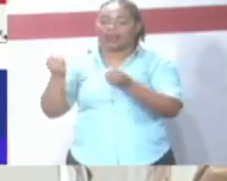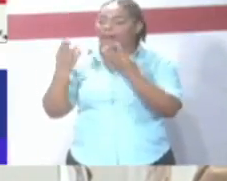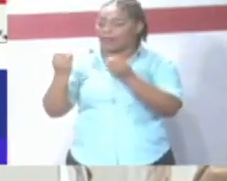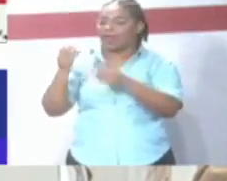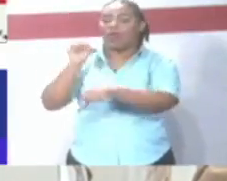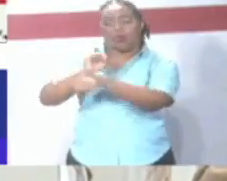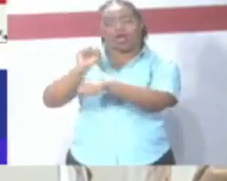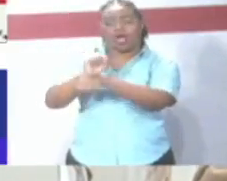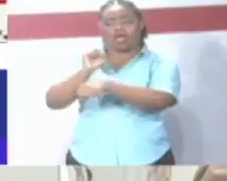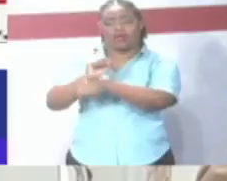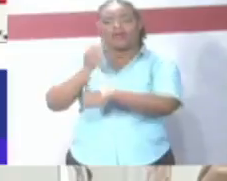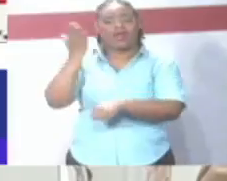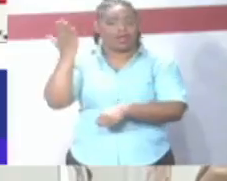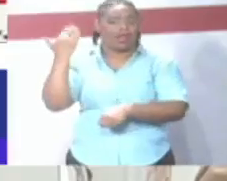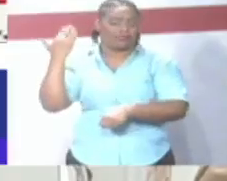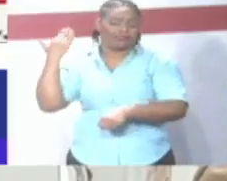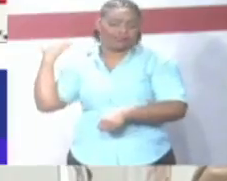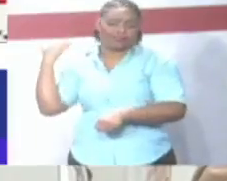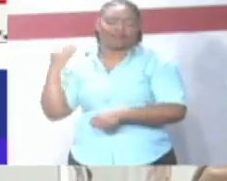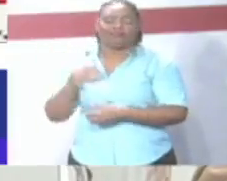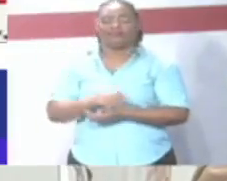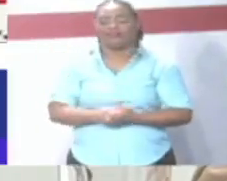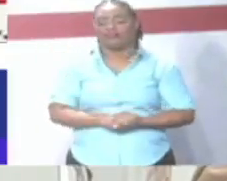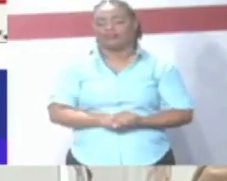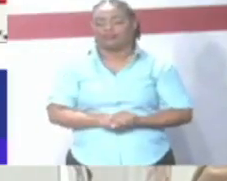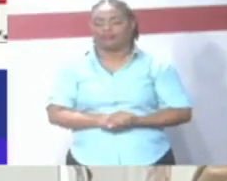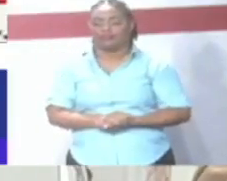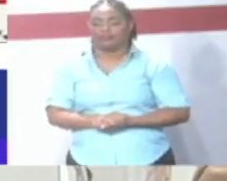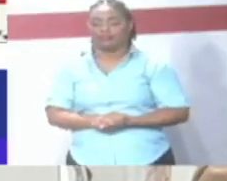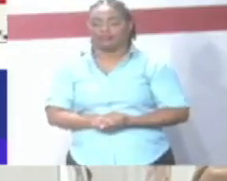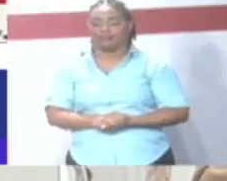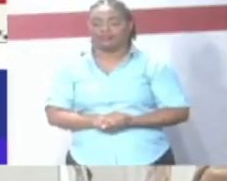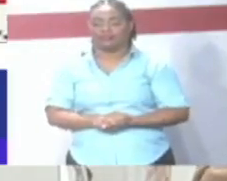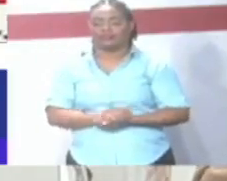scenes, and that process is ongoing. Thank you very much, Renessa.